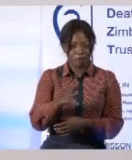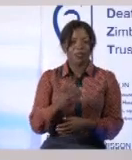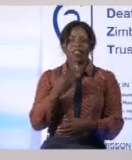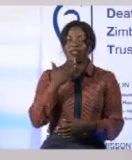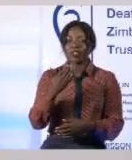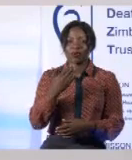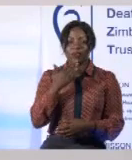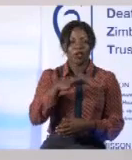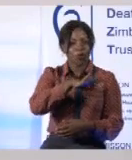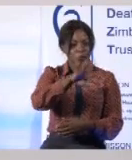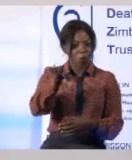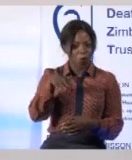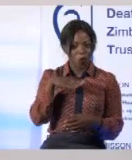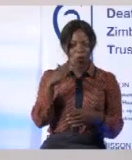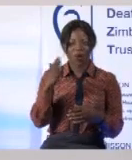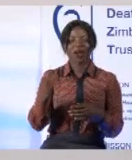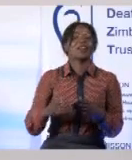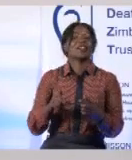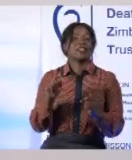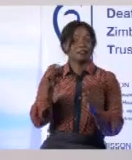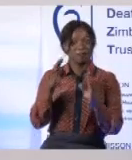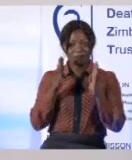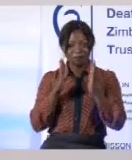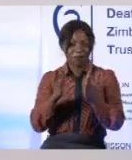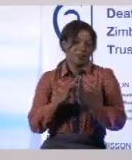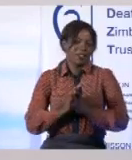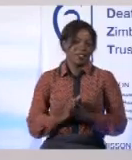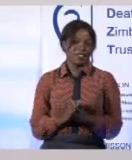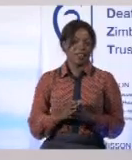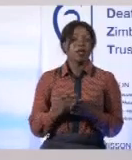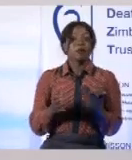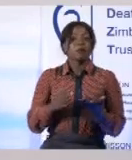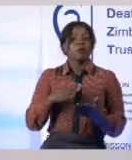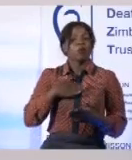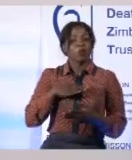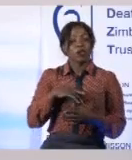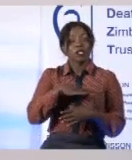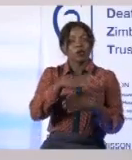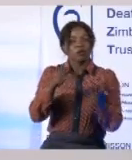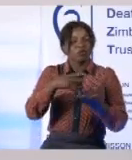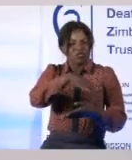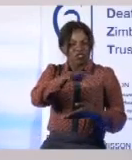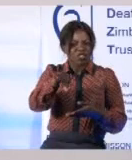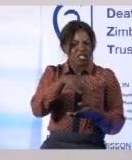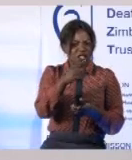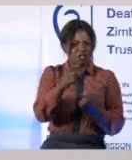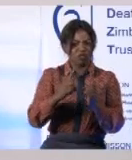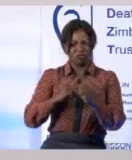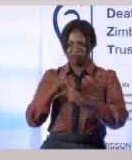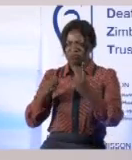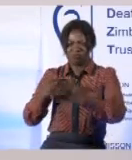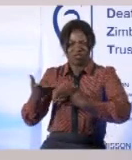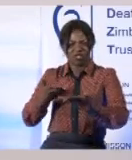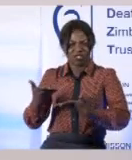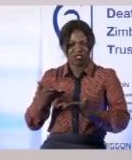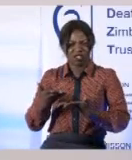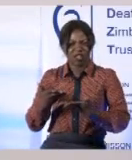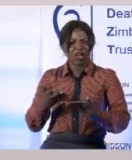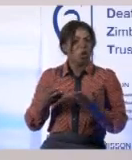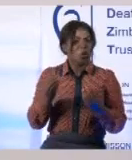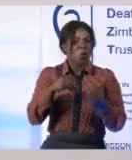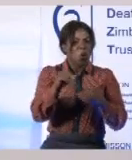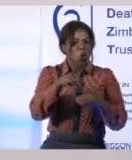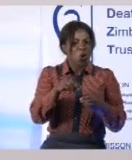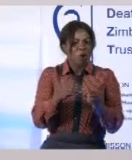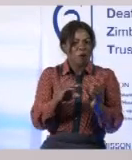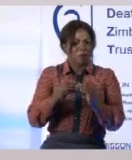so much for tuning into Issues, Pane Nyaya. We would like to make it known that the views expressed in this program are not reflective